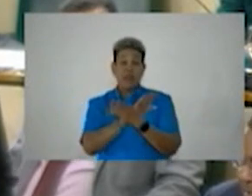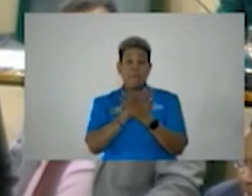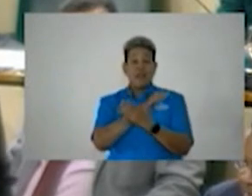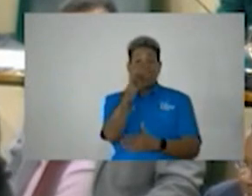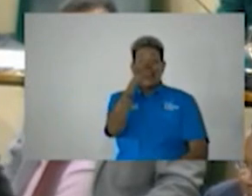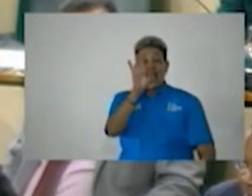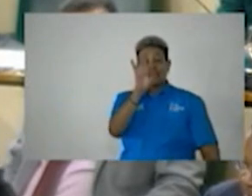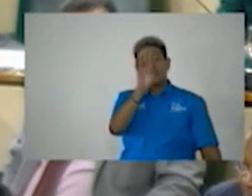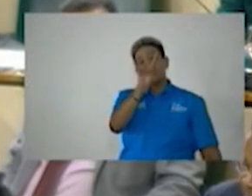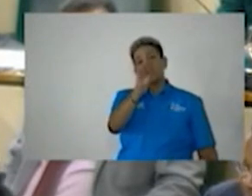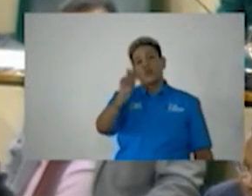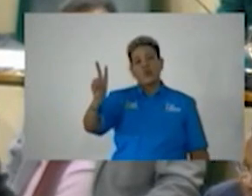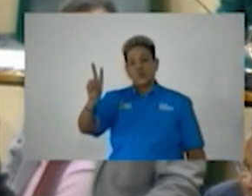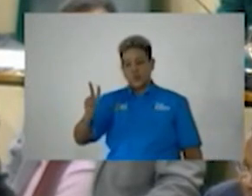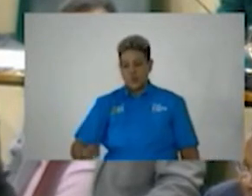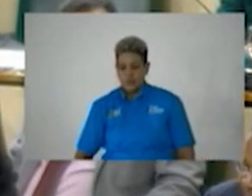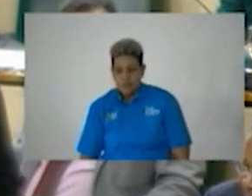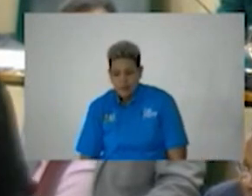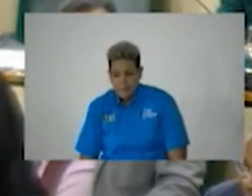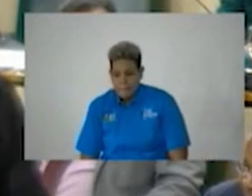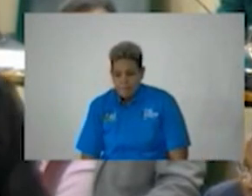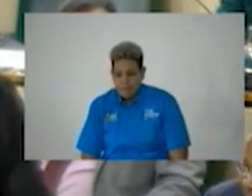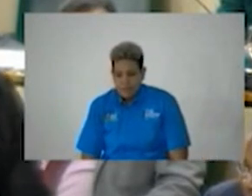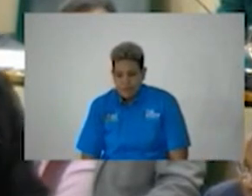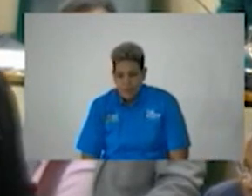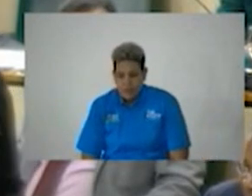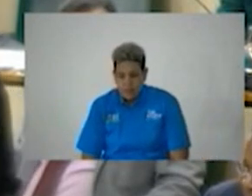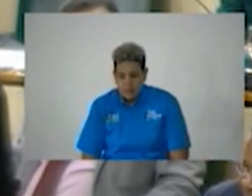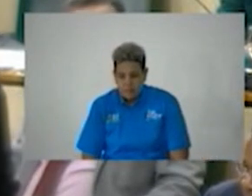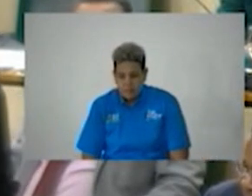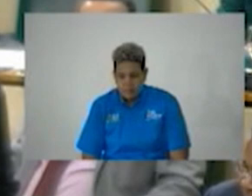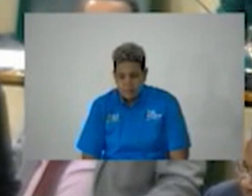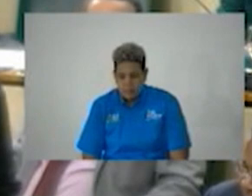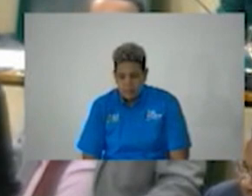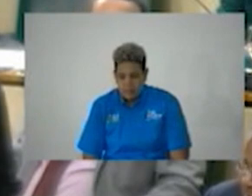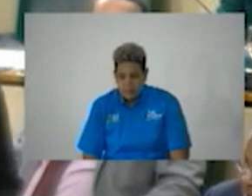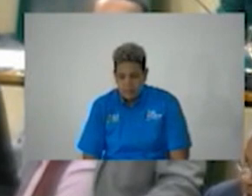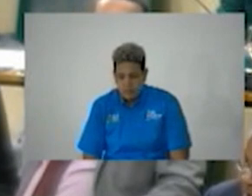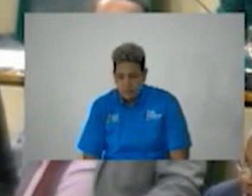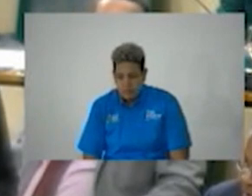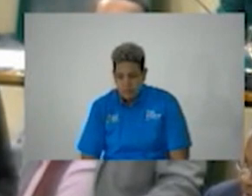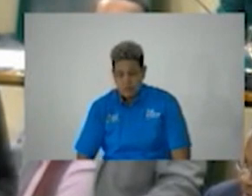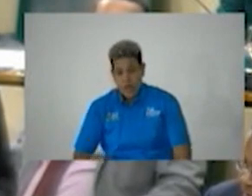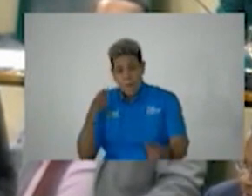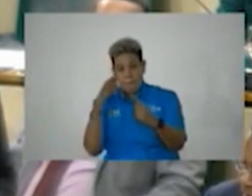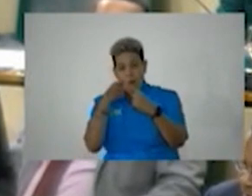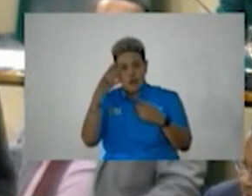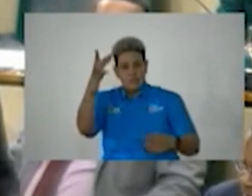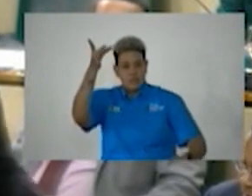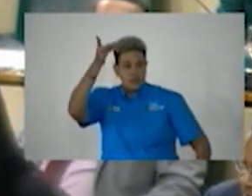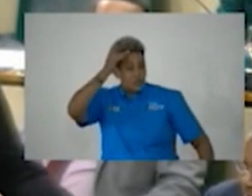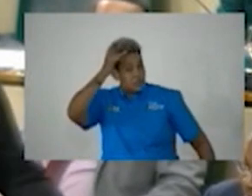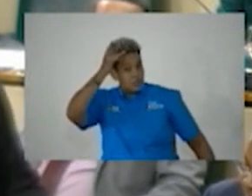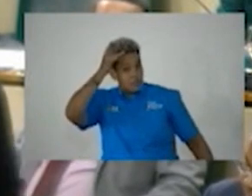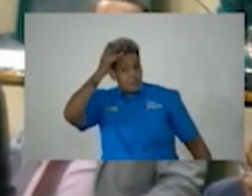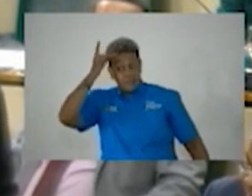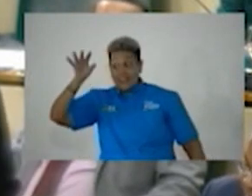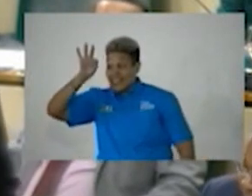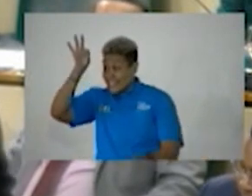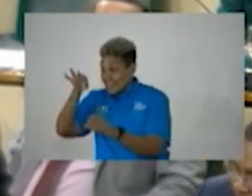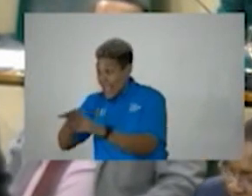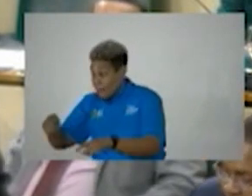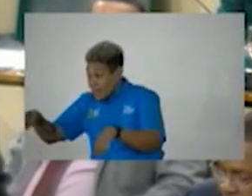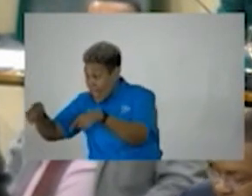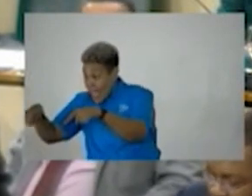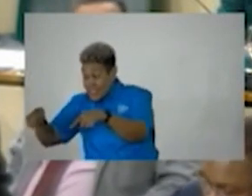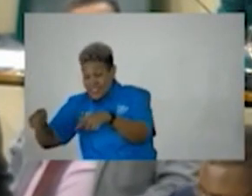19-2002. So I want that point, Madam Speaker, to be cemented. The cabinet is not